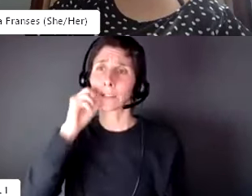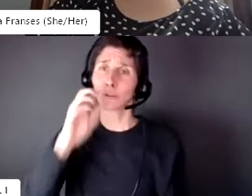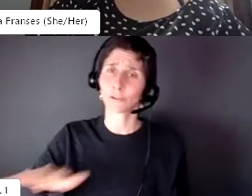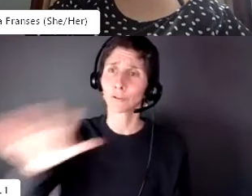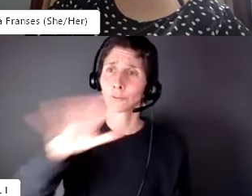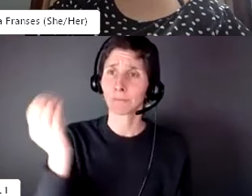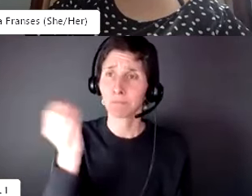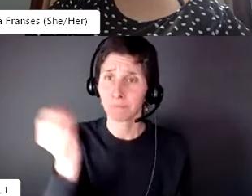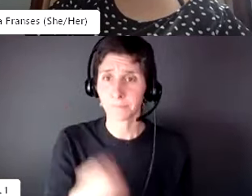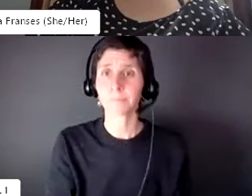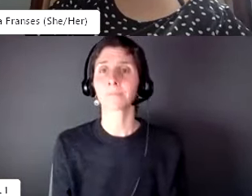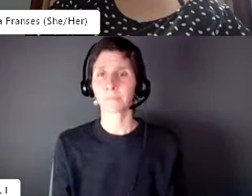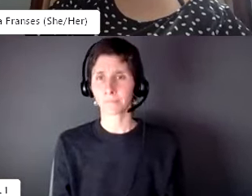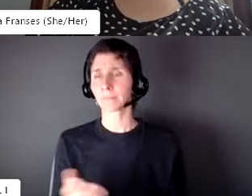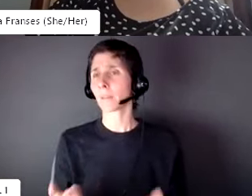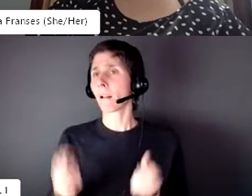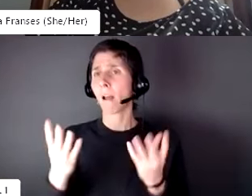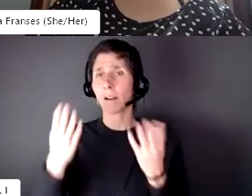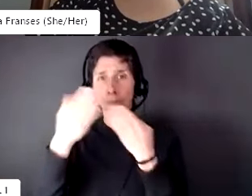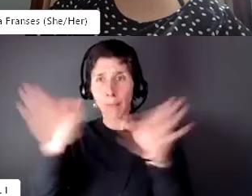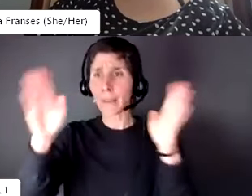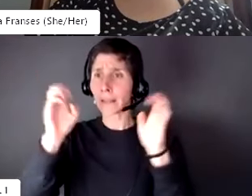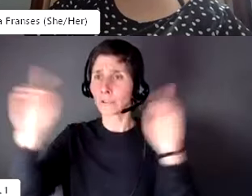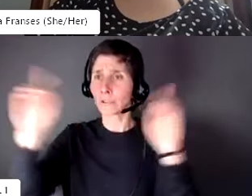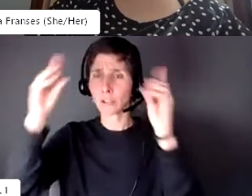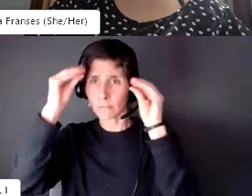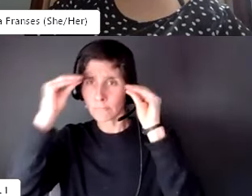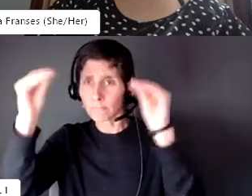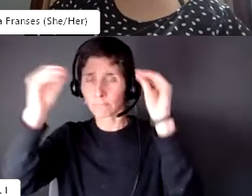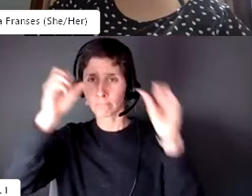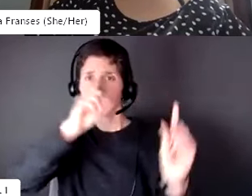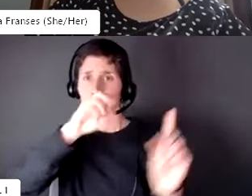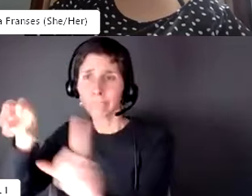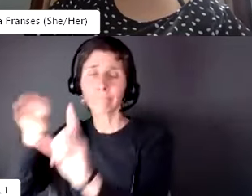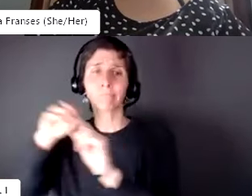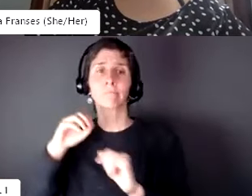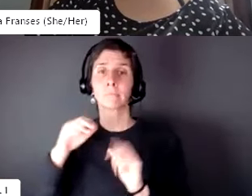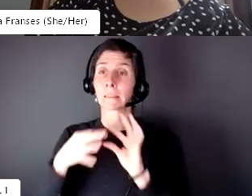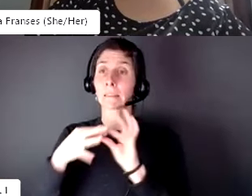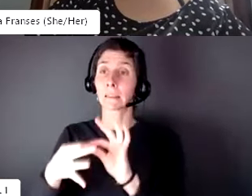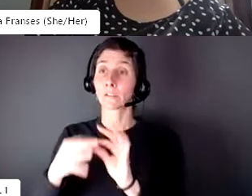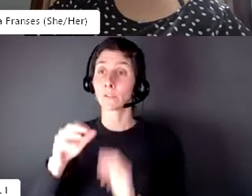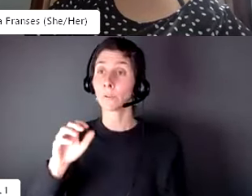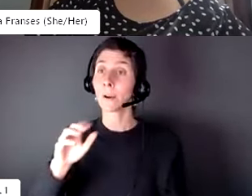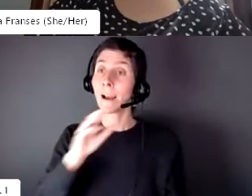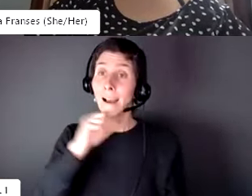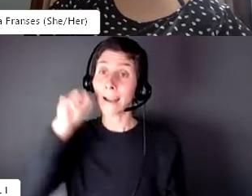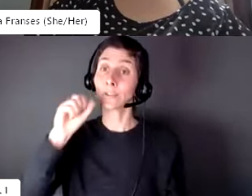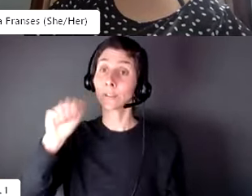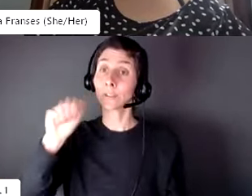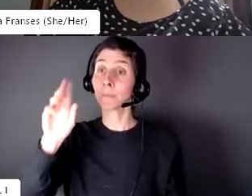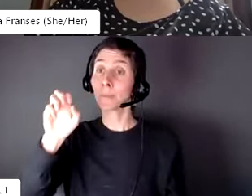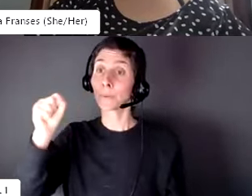lot of public educational campaigns on elder abuse prevention, ageism, aging with